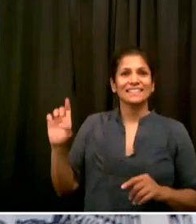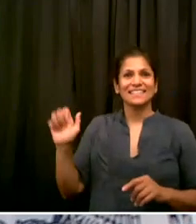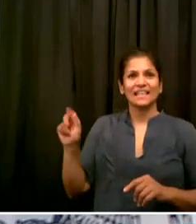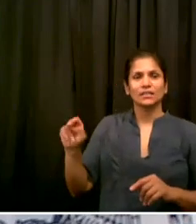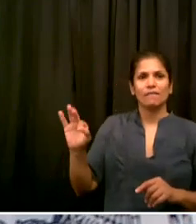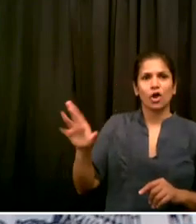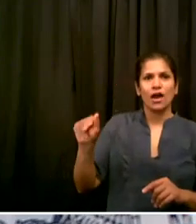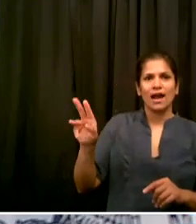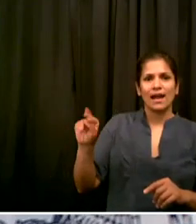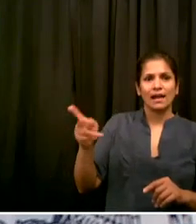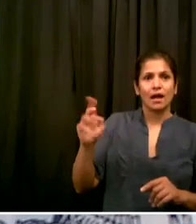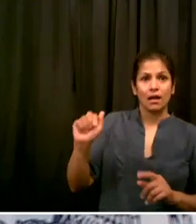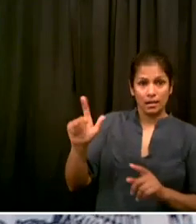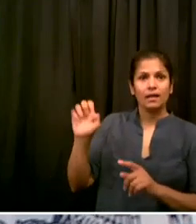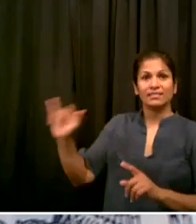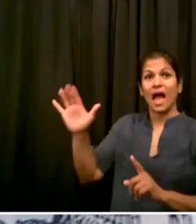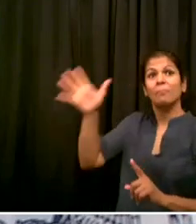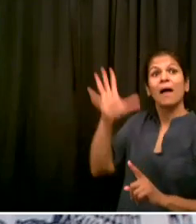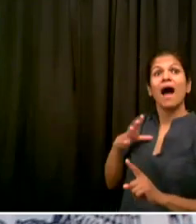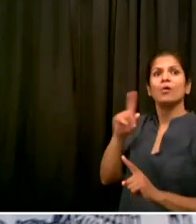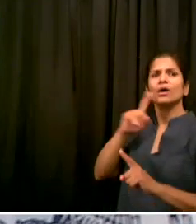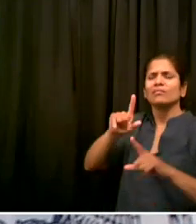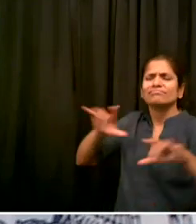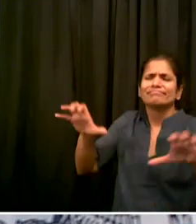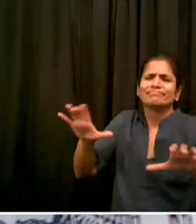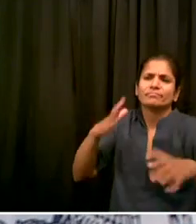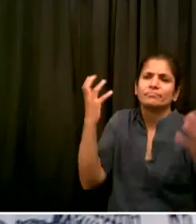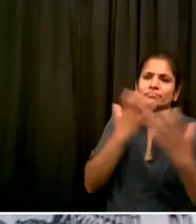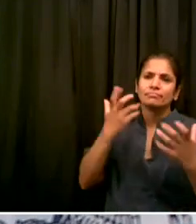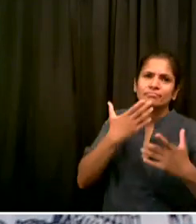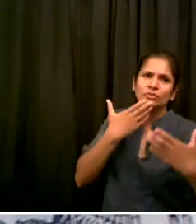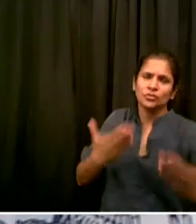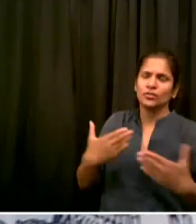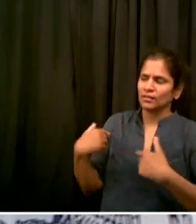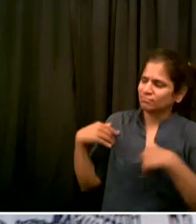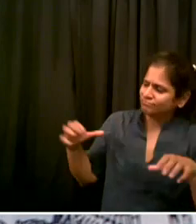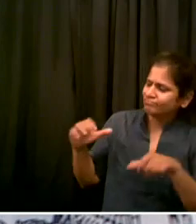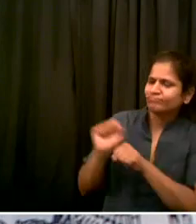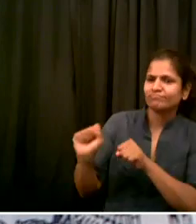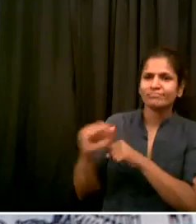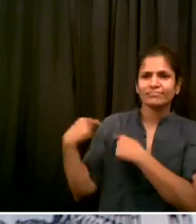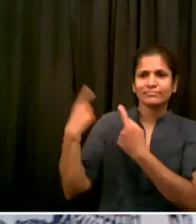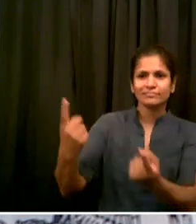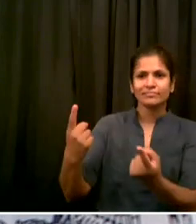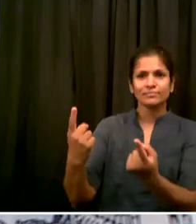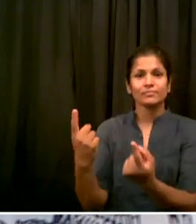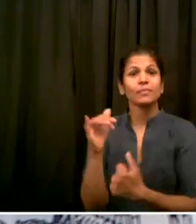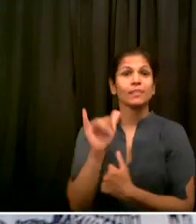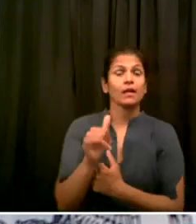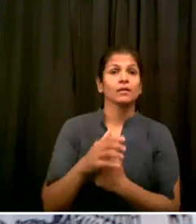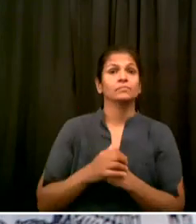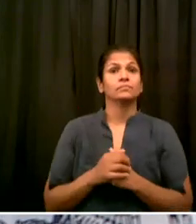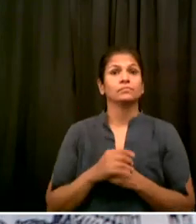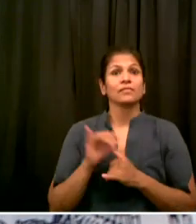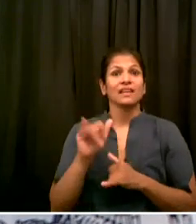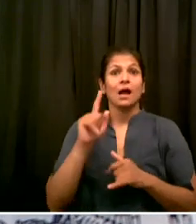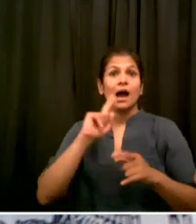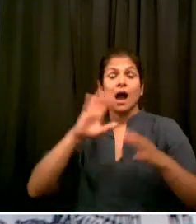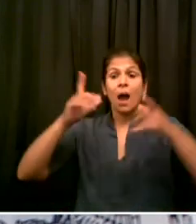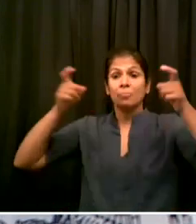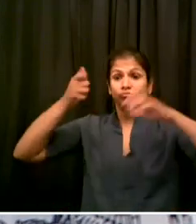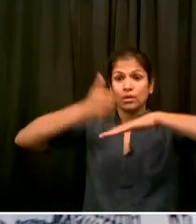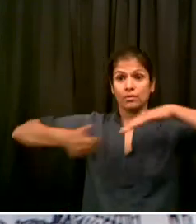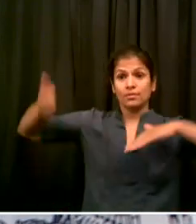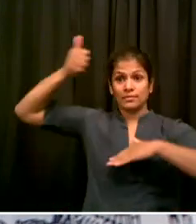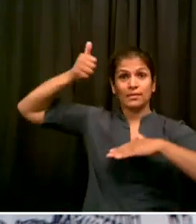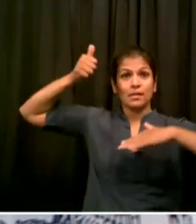first deputy mayors, the work they do is first and foremost directed within the administration and working with all the agencies. But